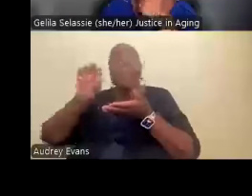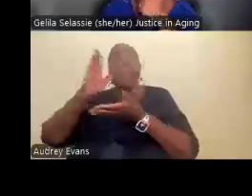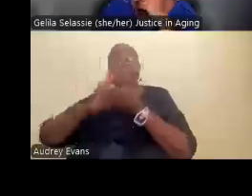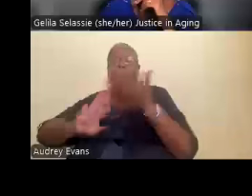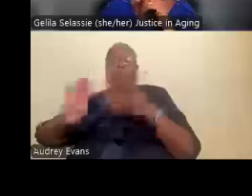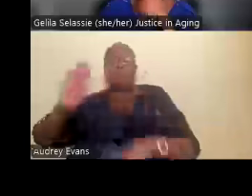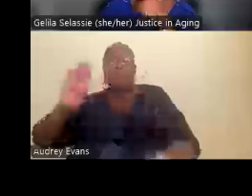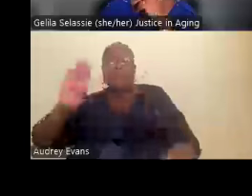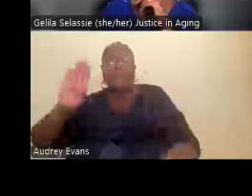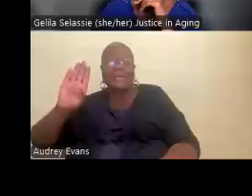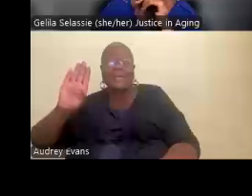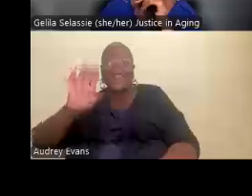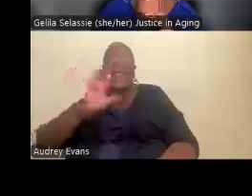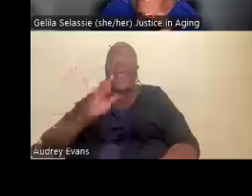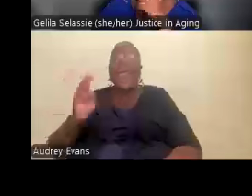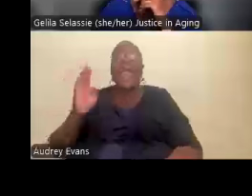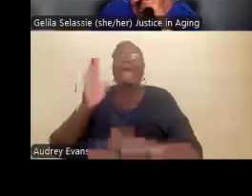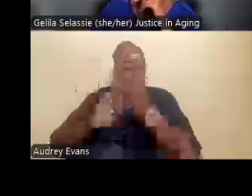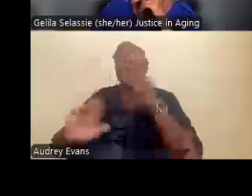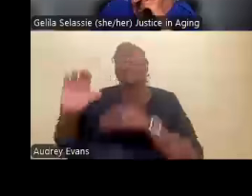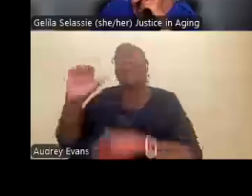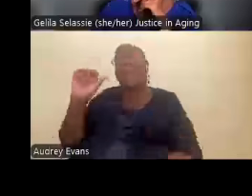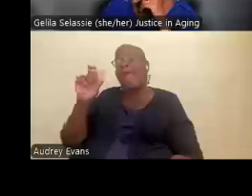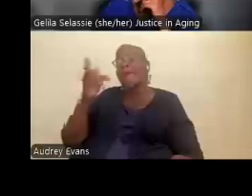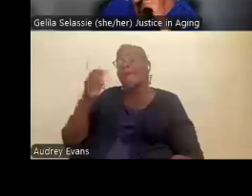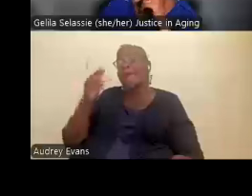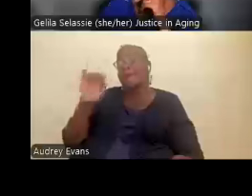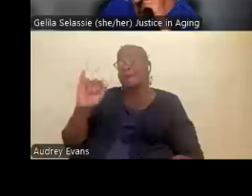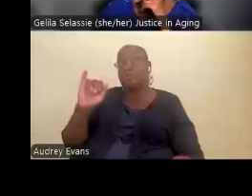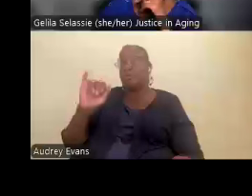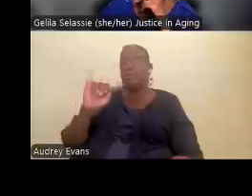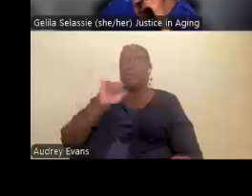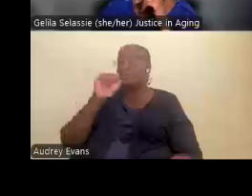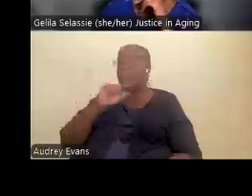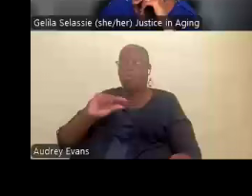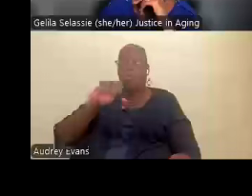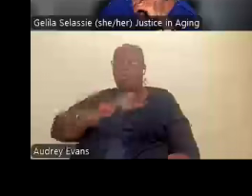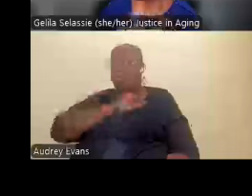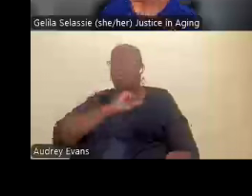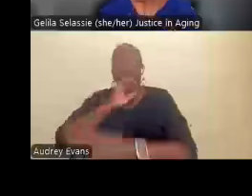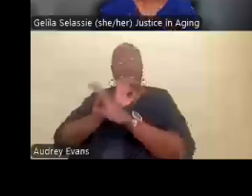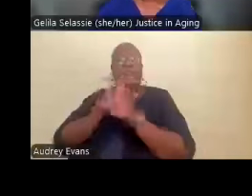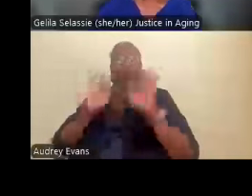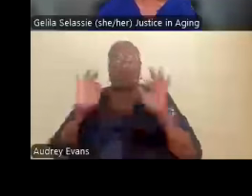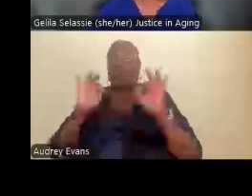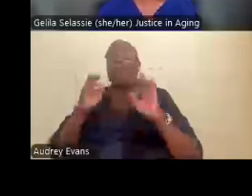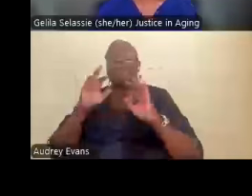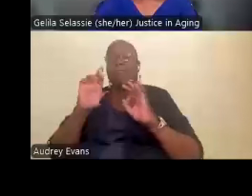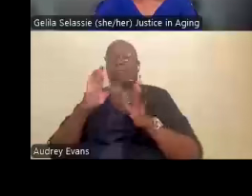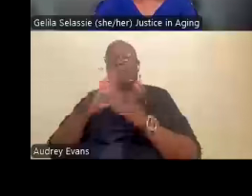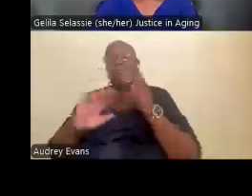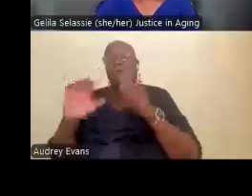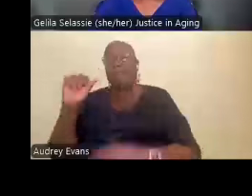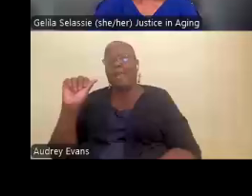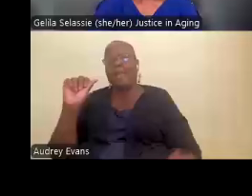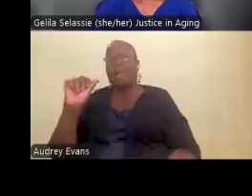premiums and Medicare Part A premiums if someone does not qualify for free Medicare Part A.